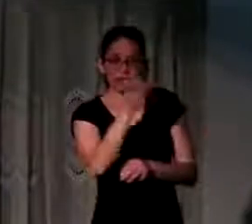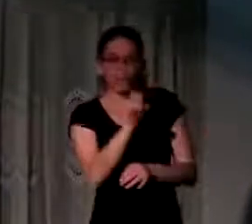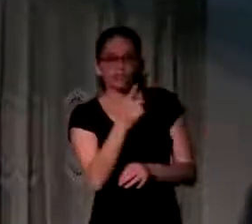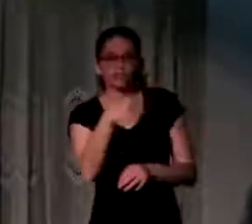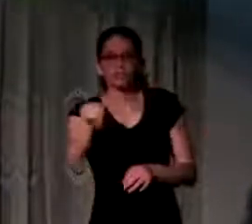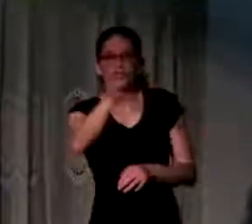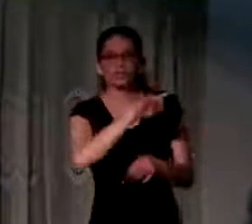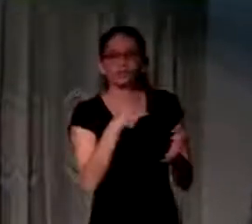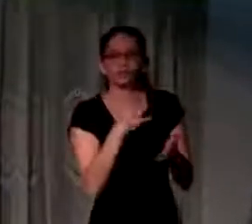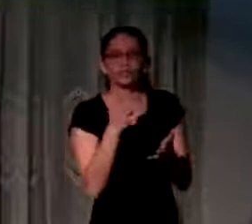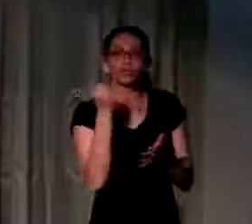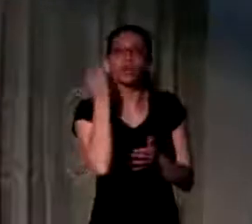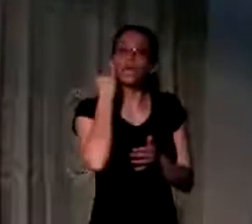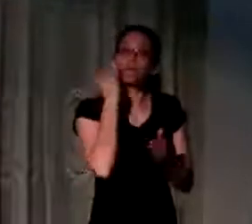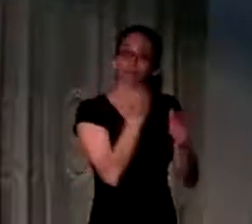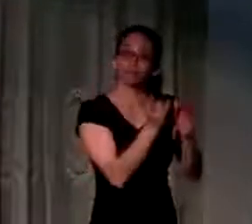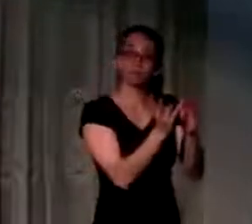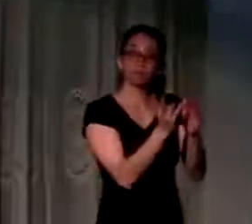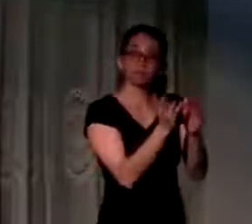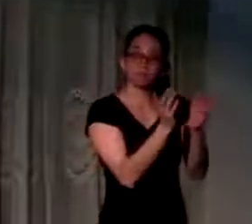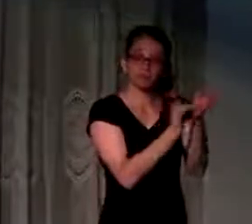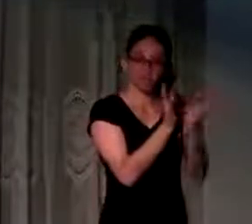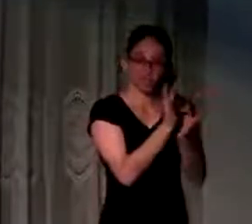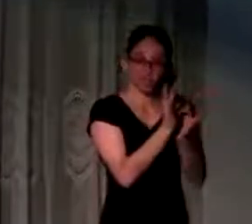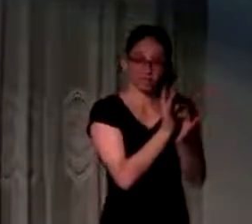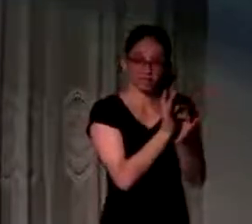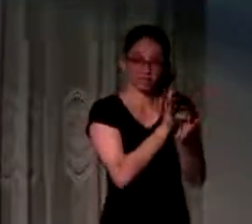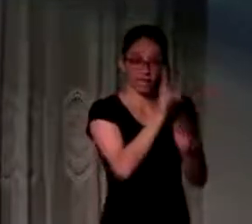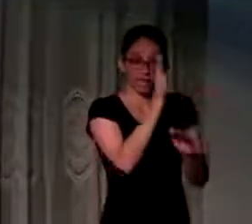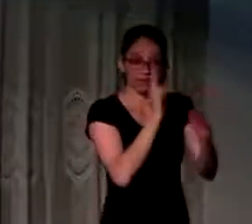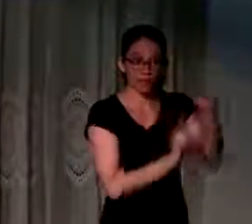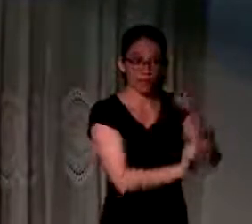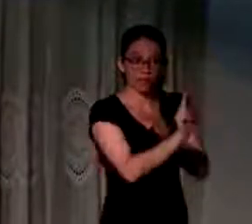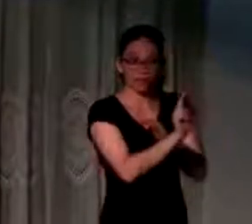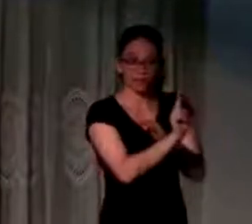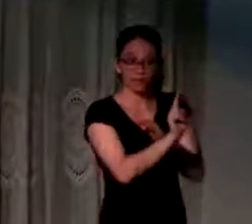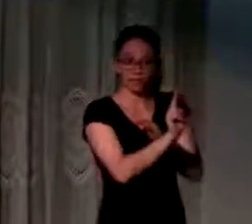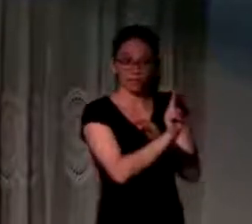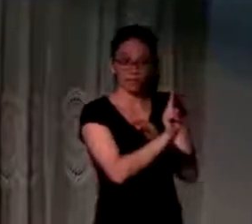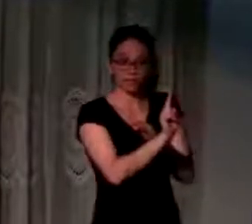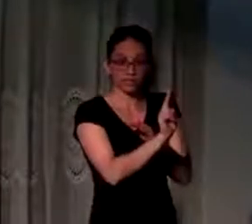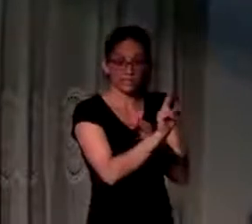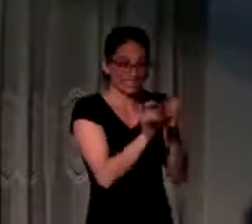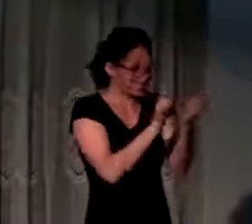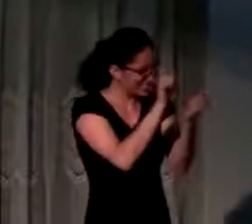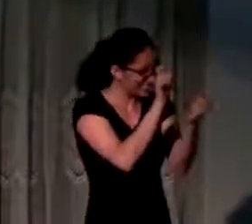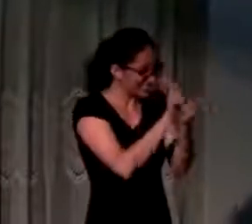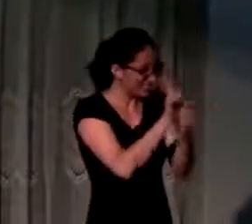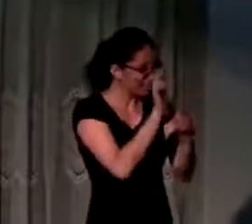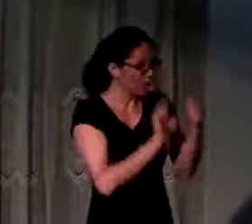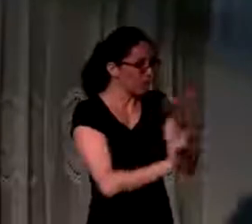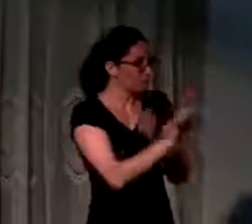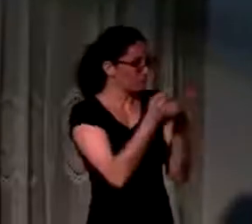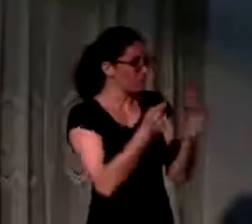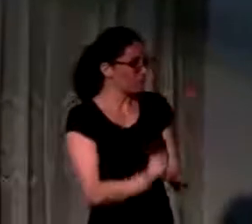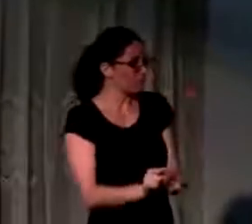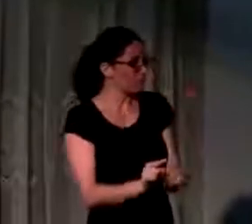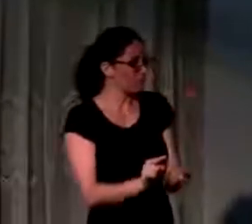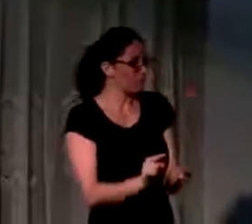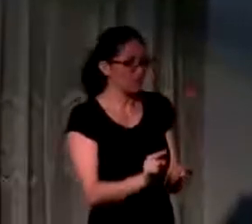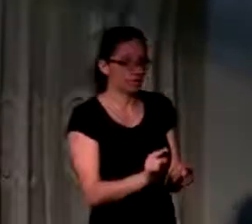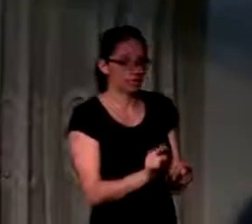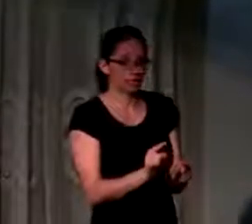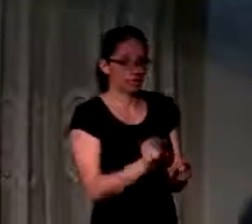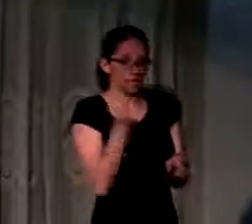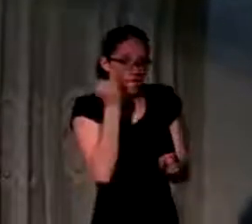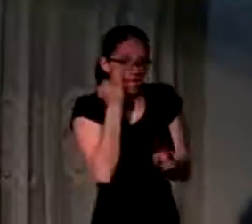was prophesied thousands of years, specifically, exactly predicted, if it was proven